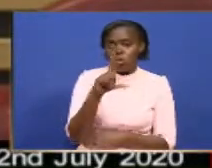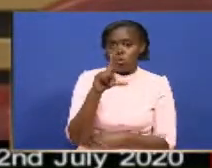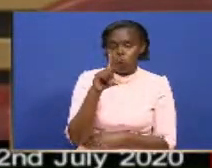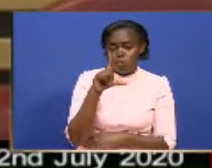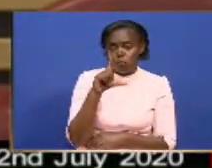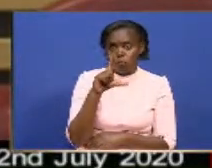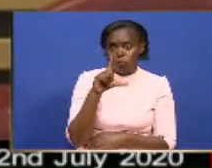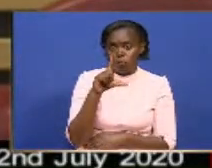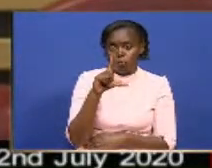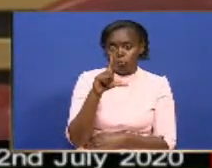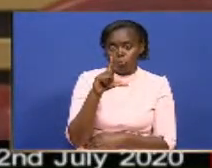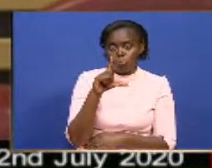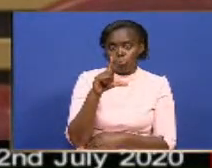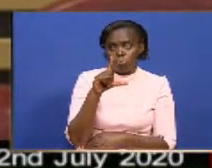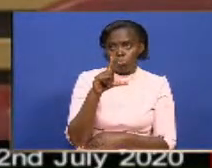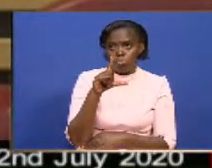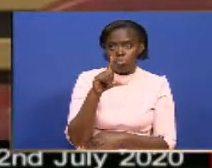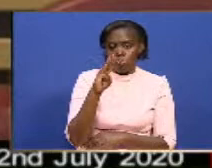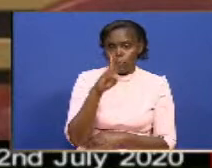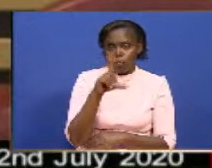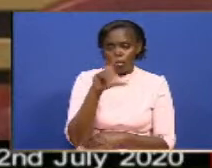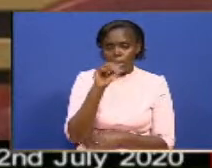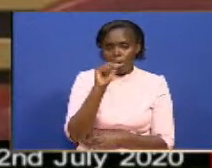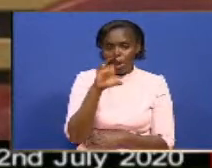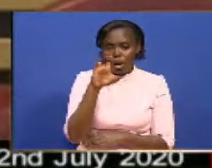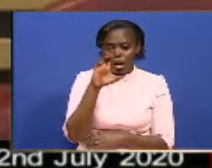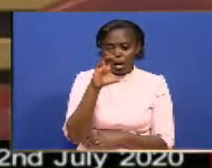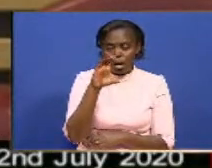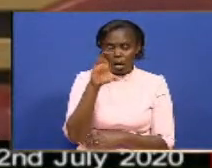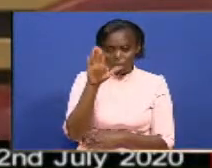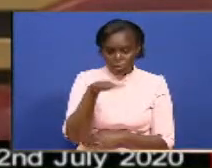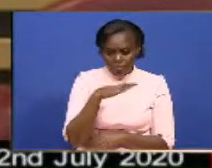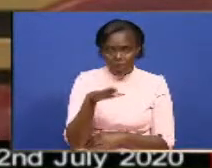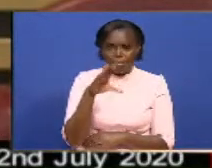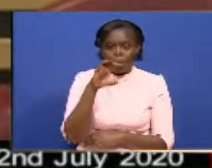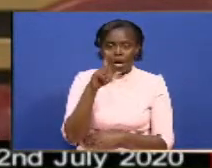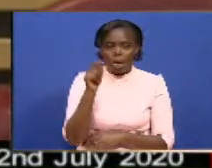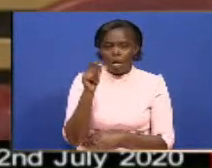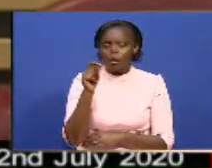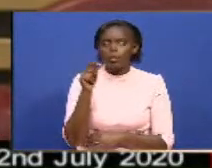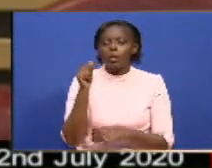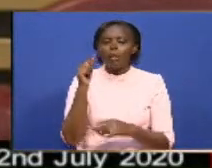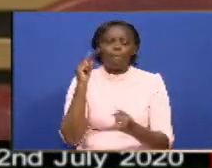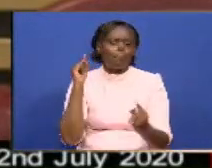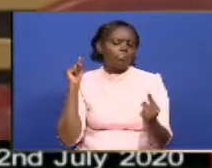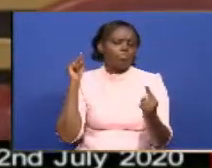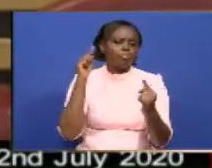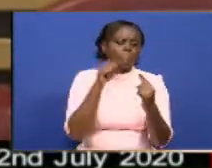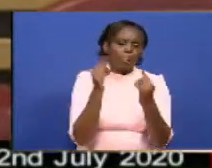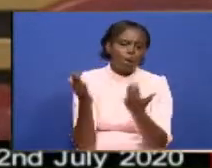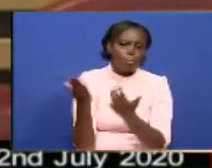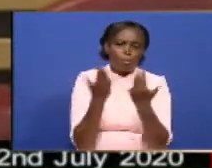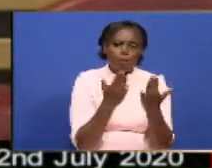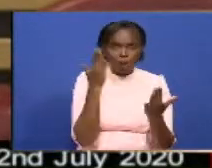an act of parliament which objective is to provide for